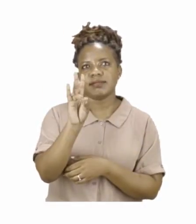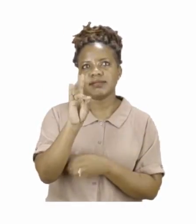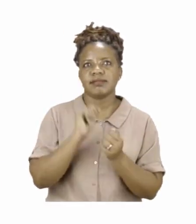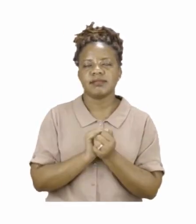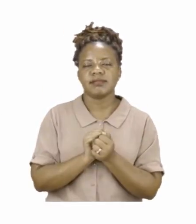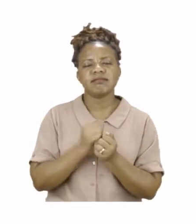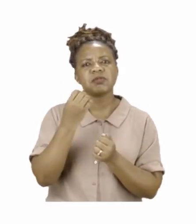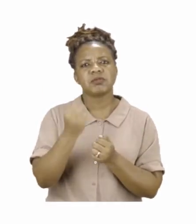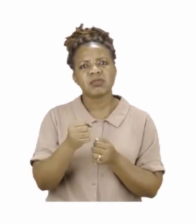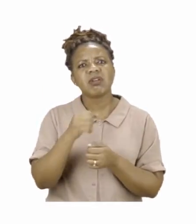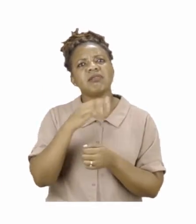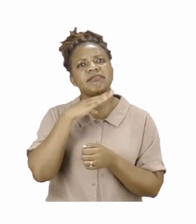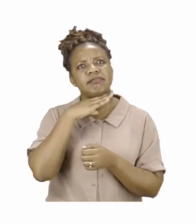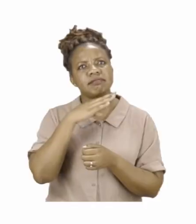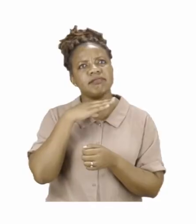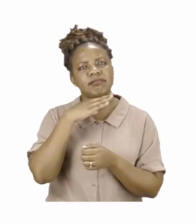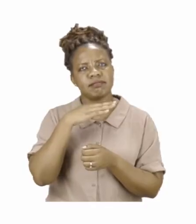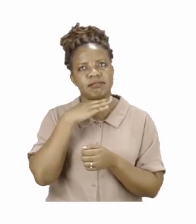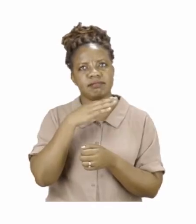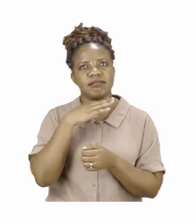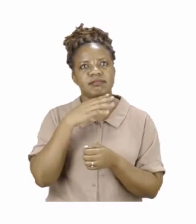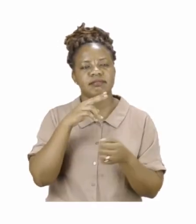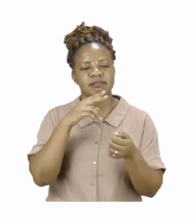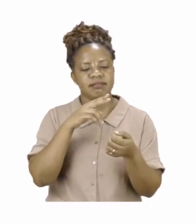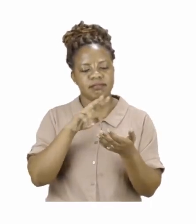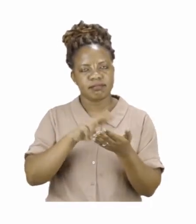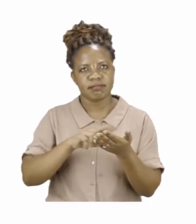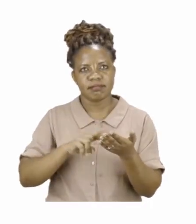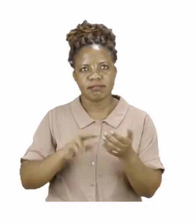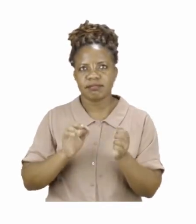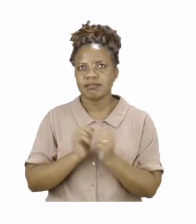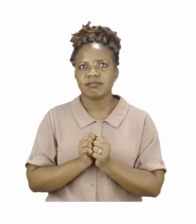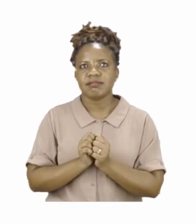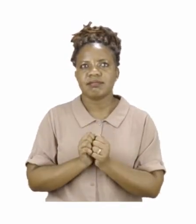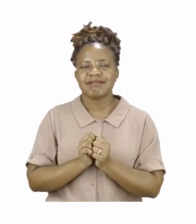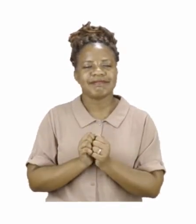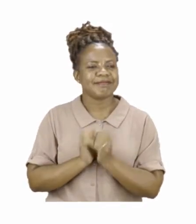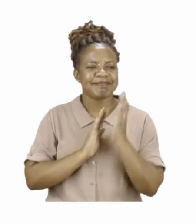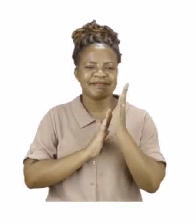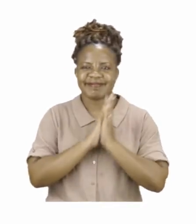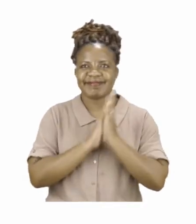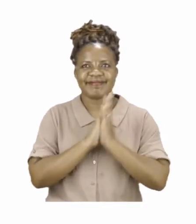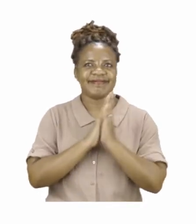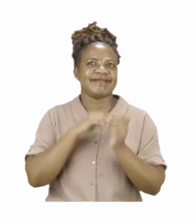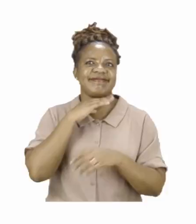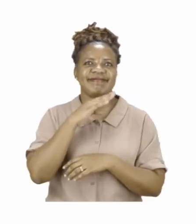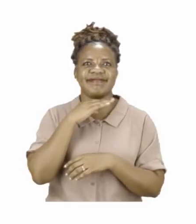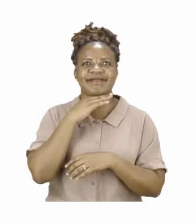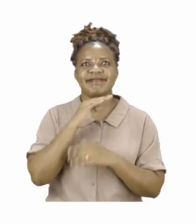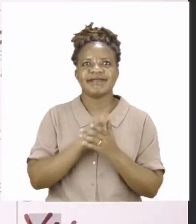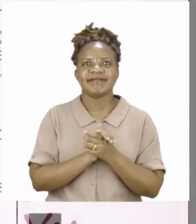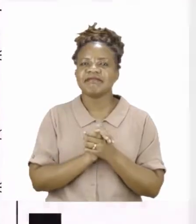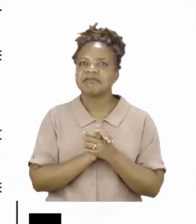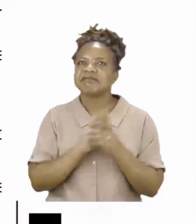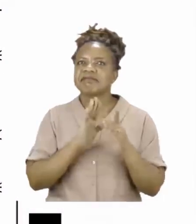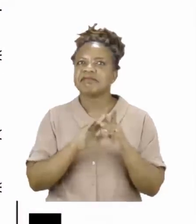a comprehension passage, and this one is very exciting. This one is talking about,